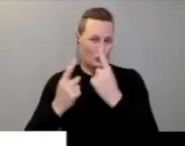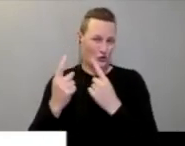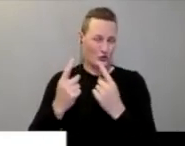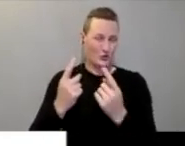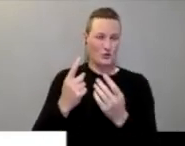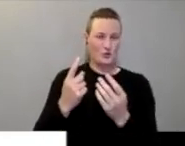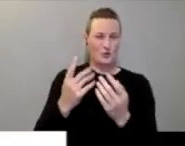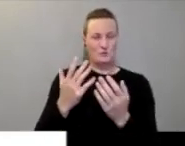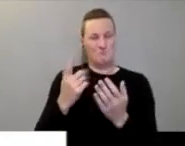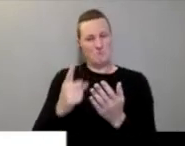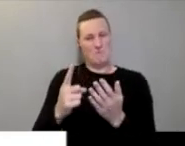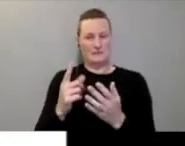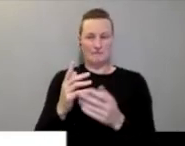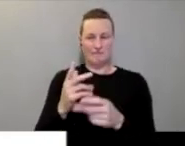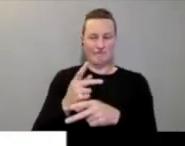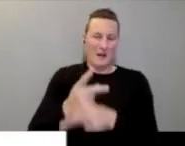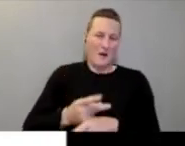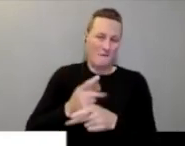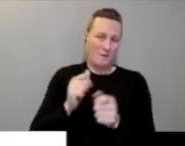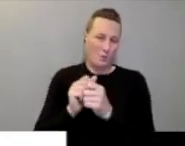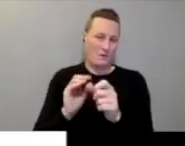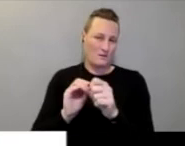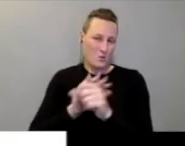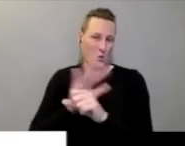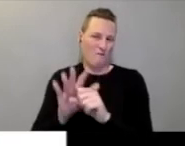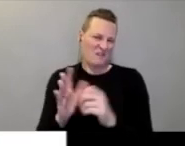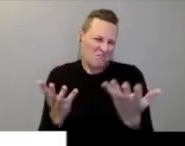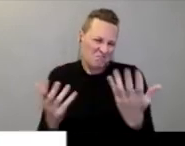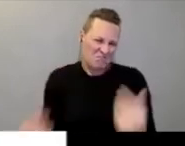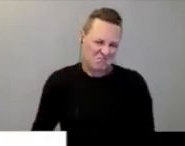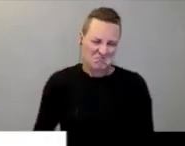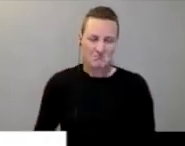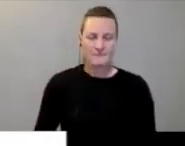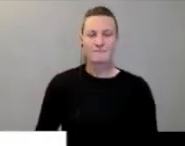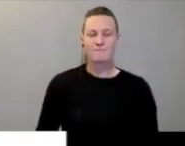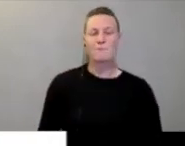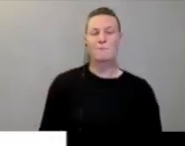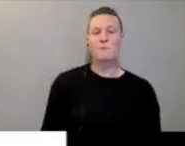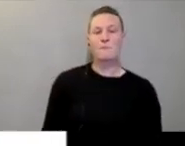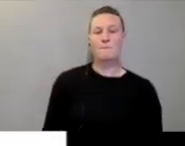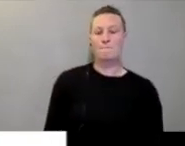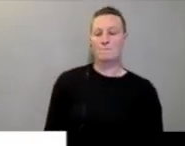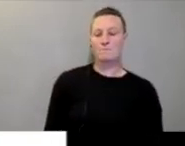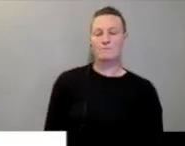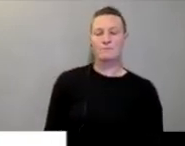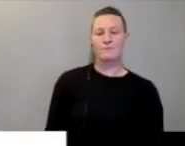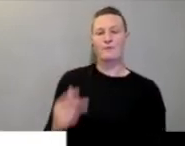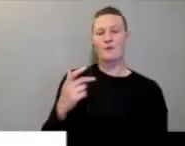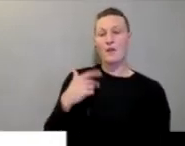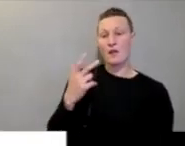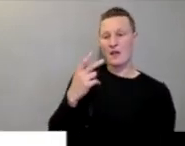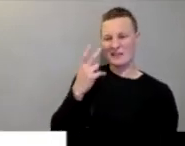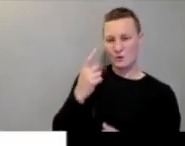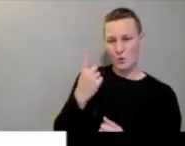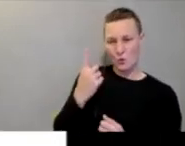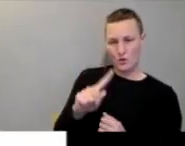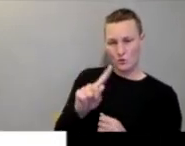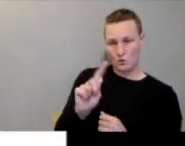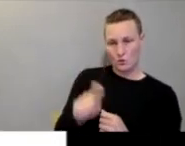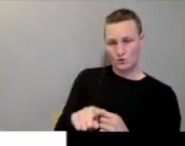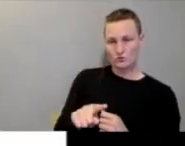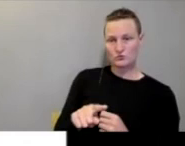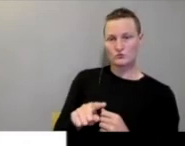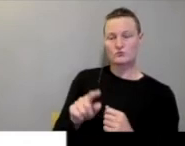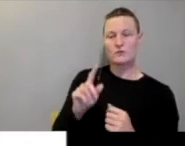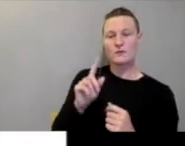regard. I just wanted to extend this note from the Q&A here, that if we could please, and this is